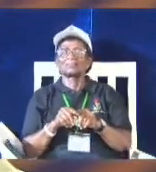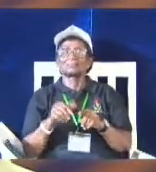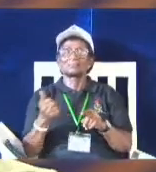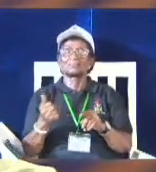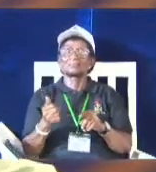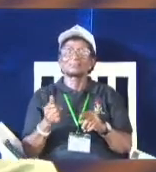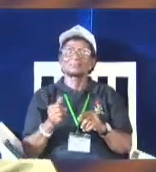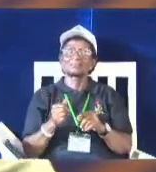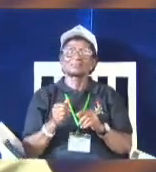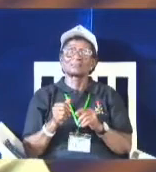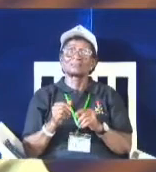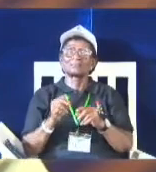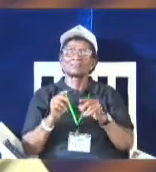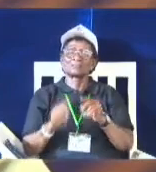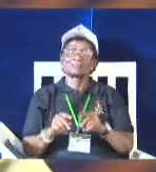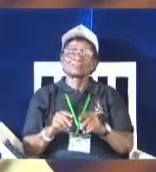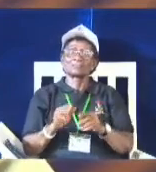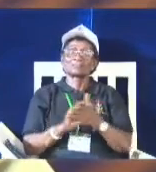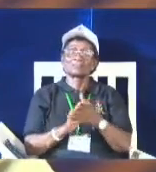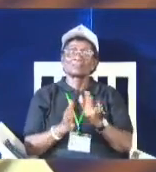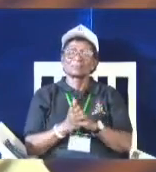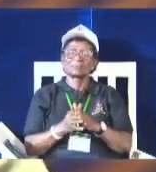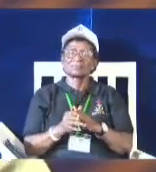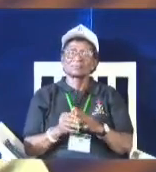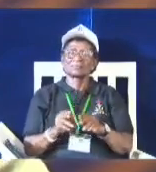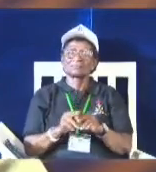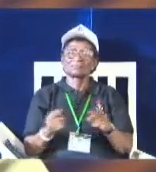another fellow became high priest.